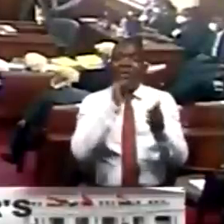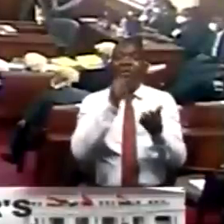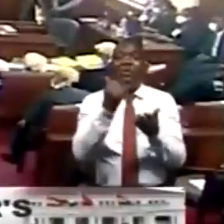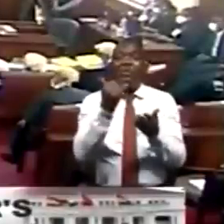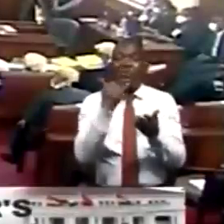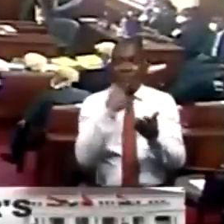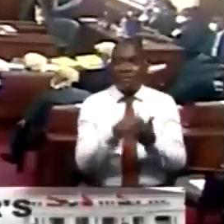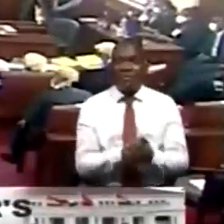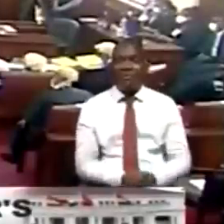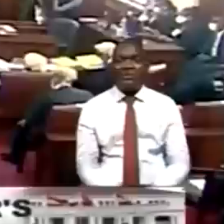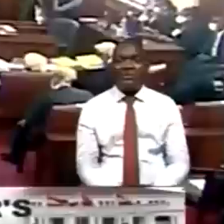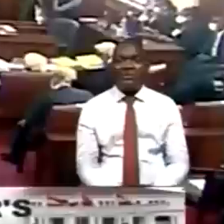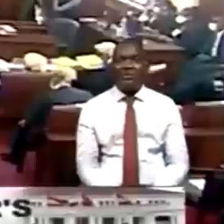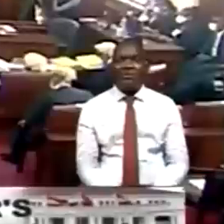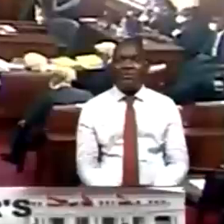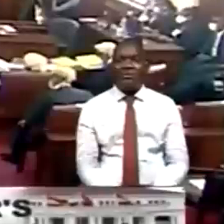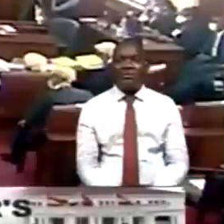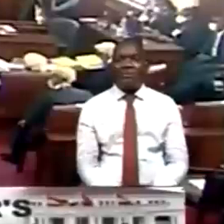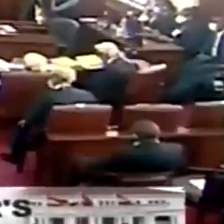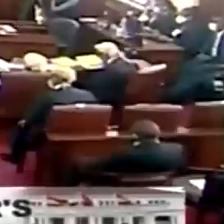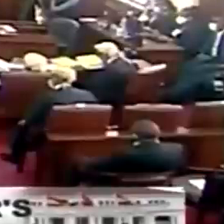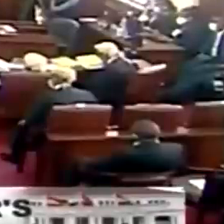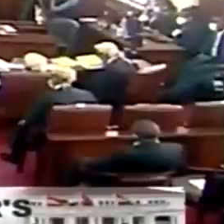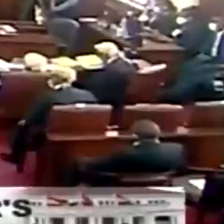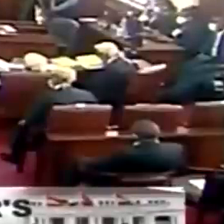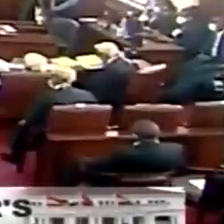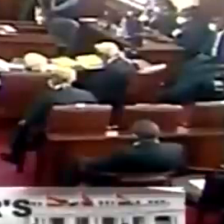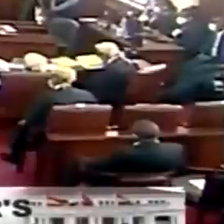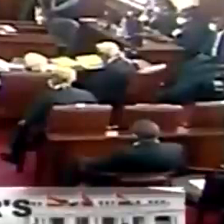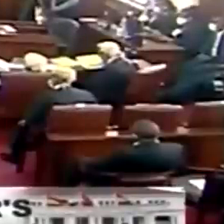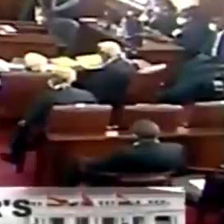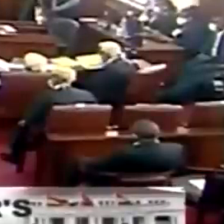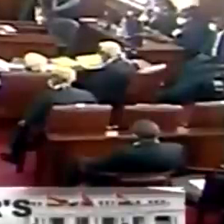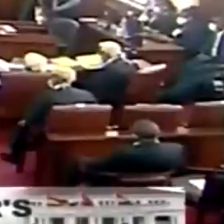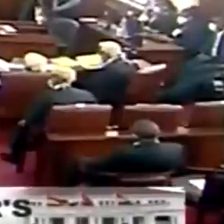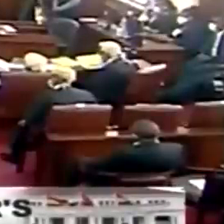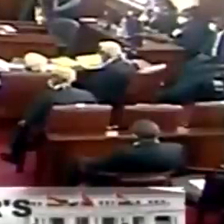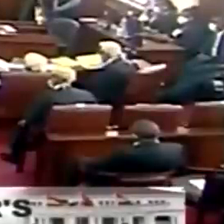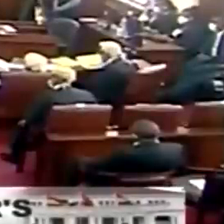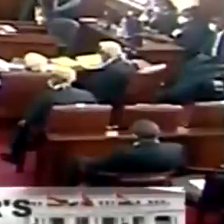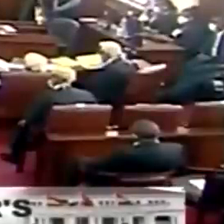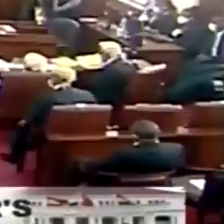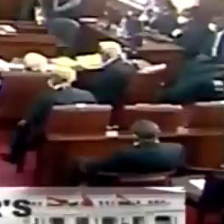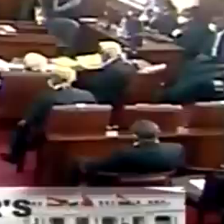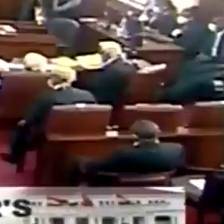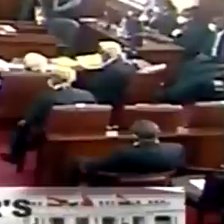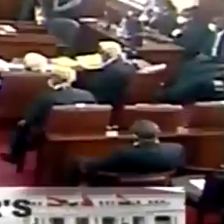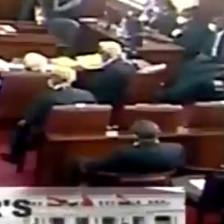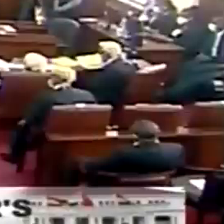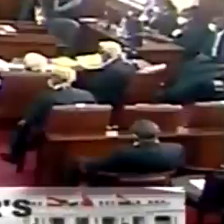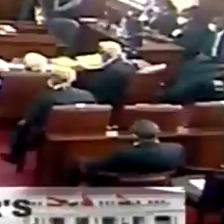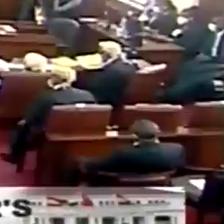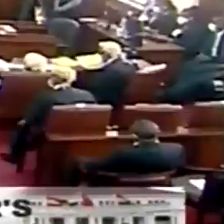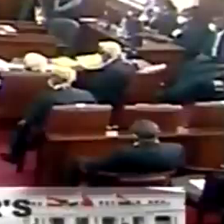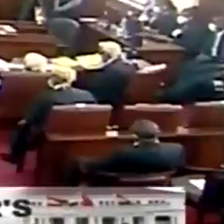to, you know, maybe create or place impediments. Now, he is doing so. Then after mentioning one,